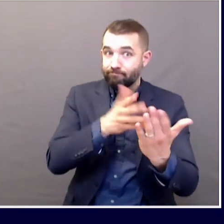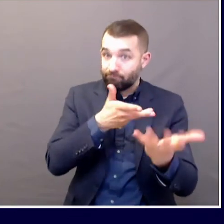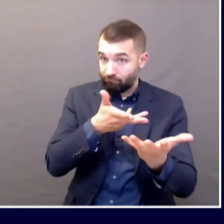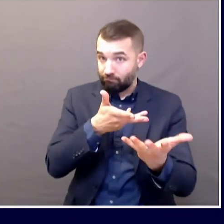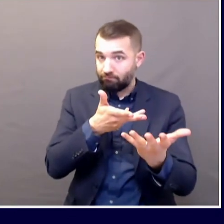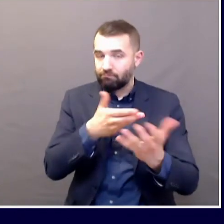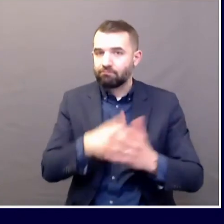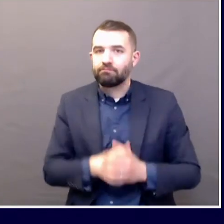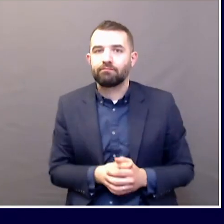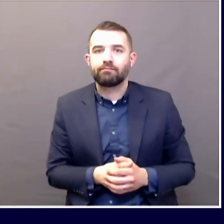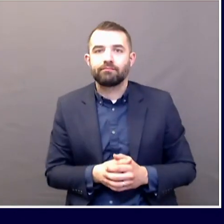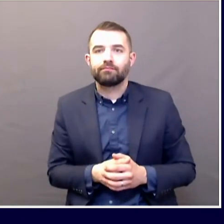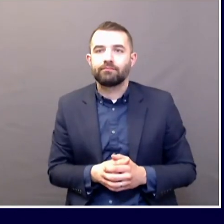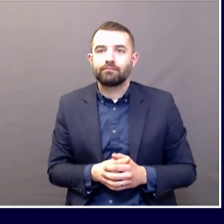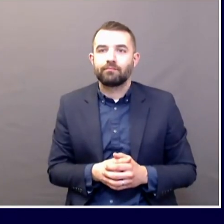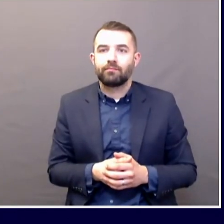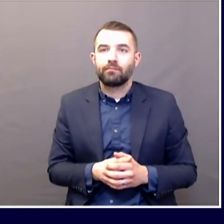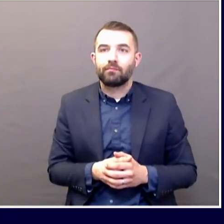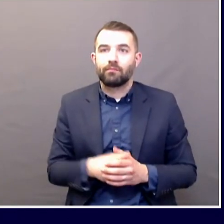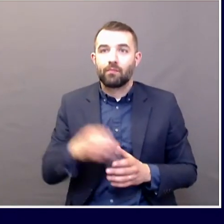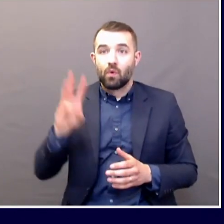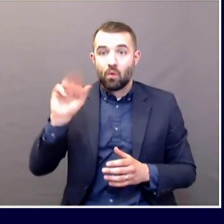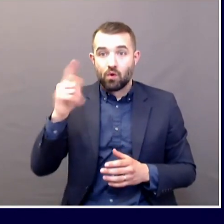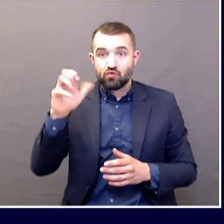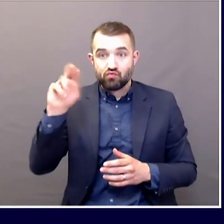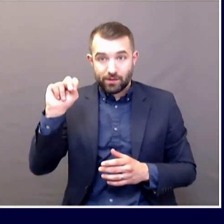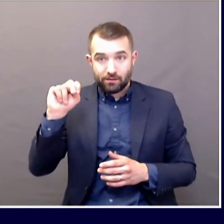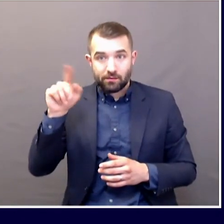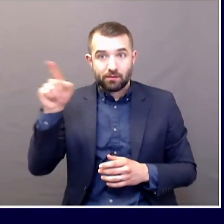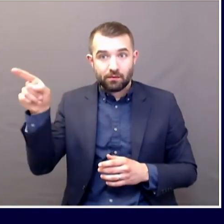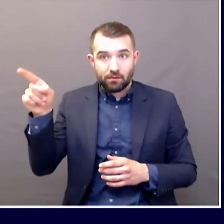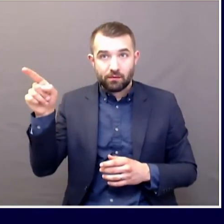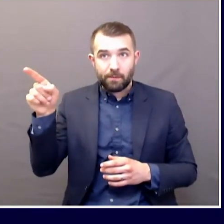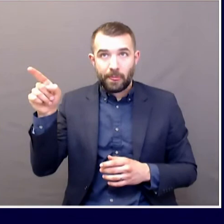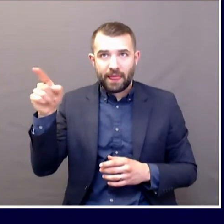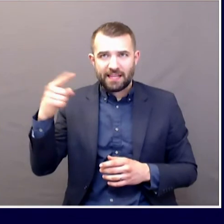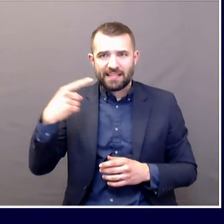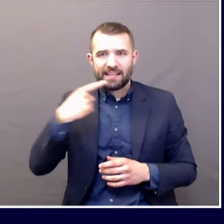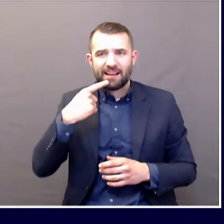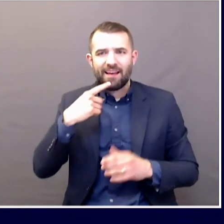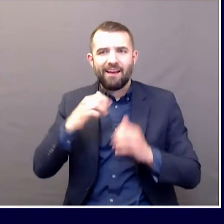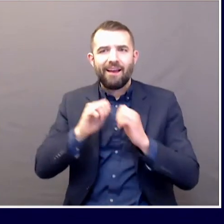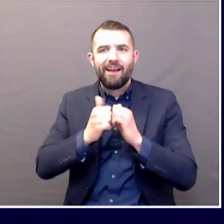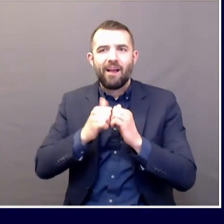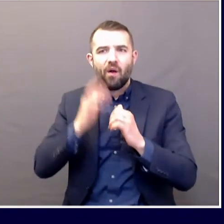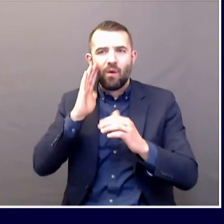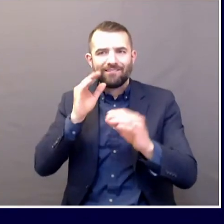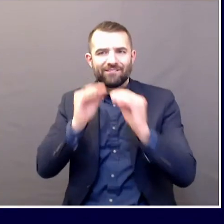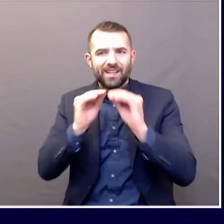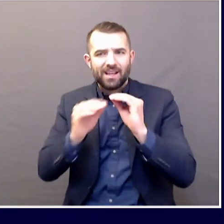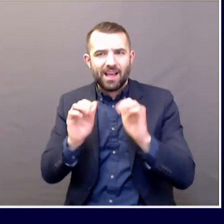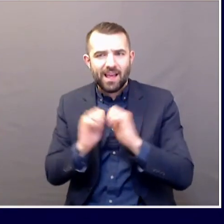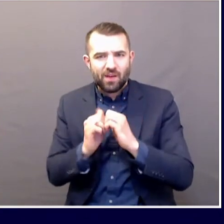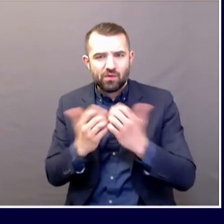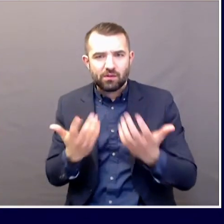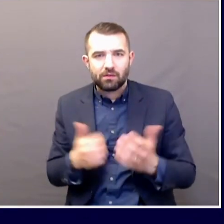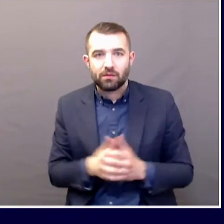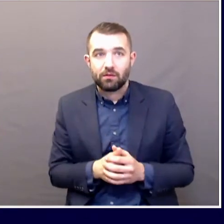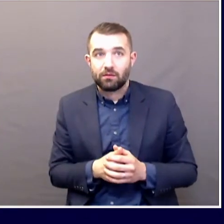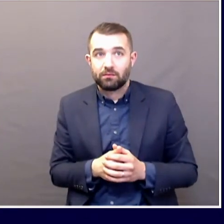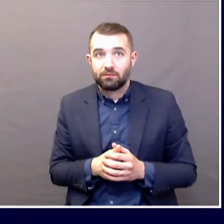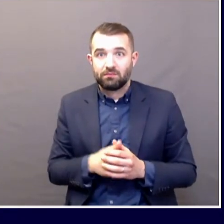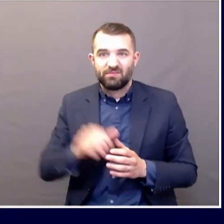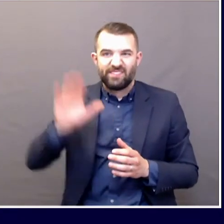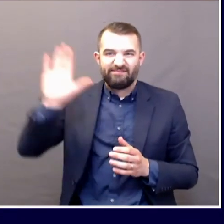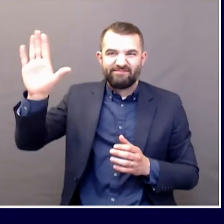Walgreens give you any indication as to how they would go about fixing that? No, I think it was just amending the website to